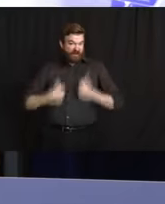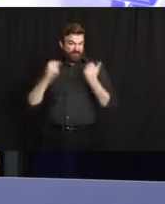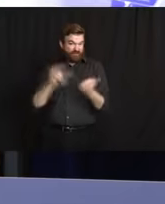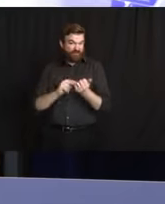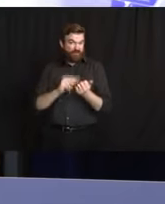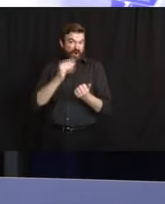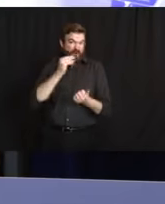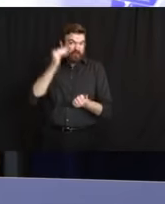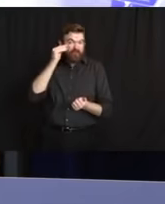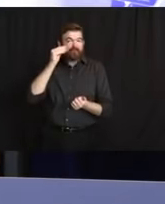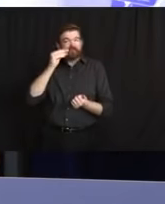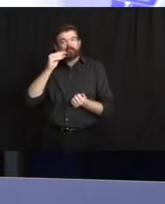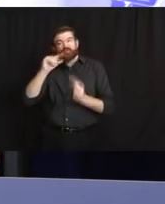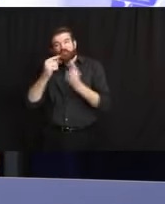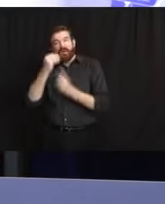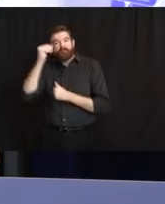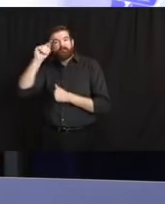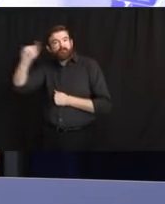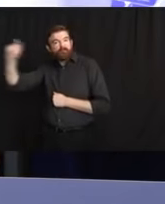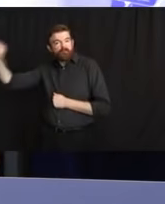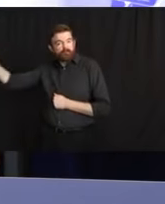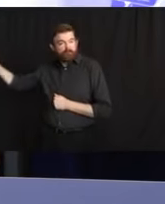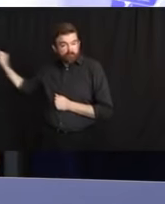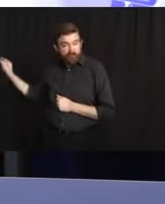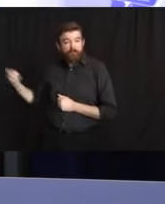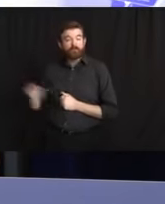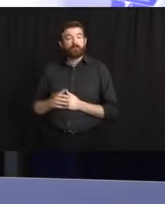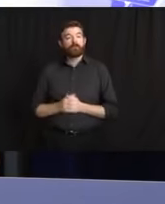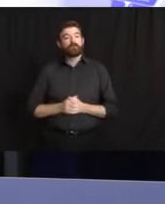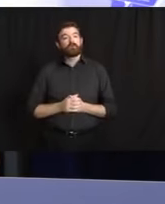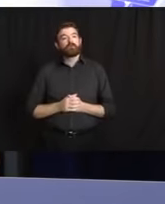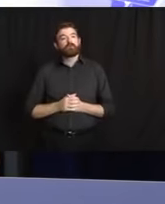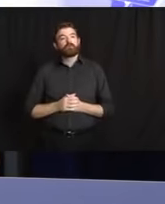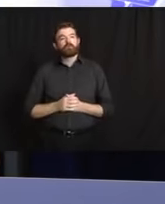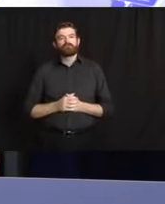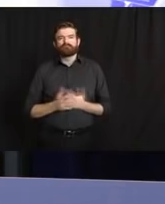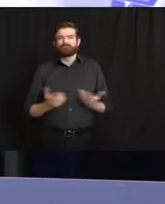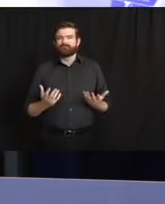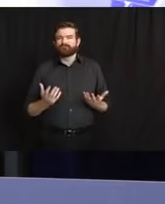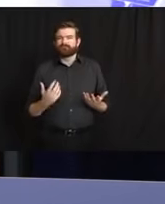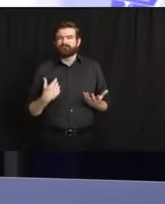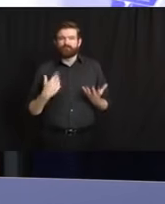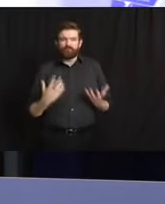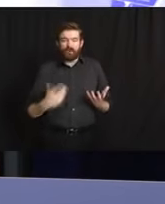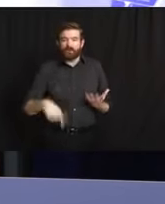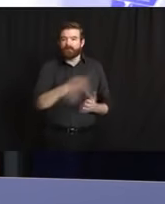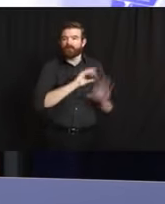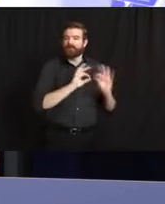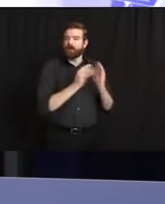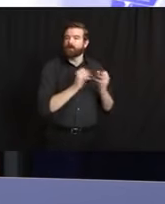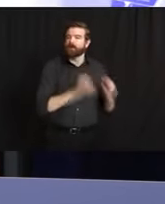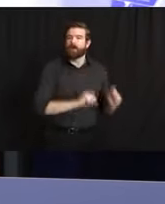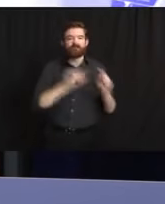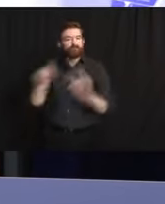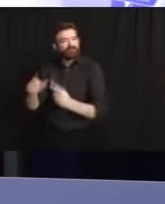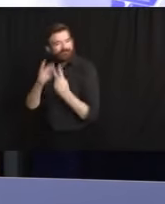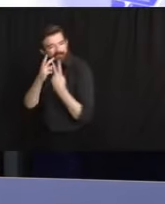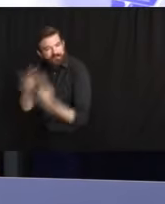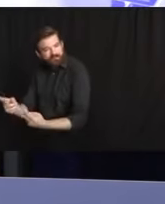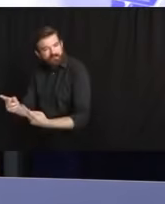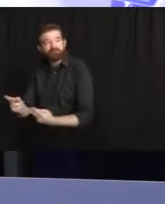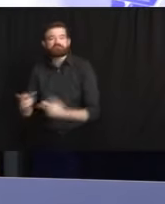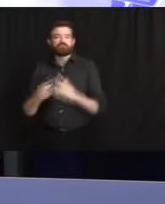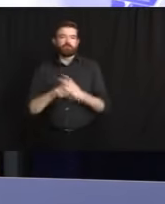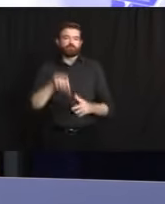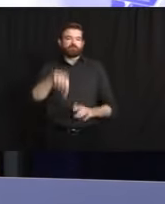allow families to reconnect in person, beginning this Sunday, Father's Day, June 21st, New Jersey nursing